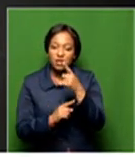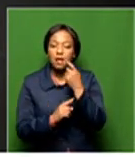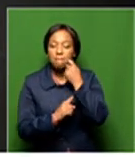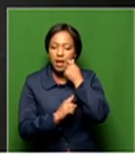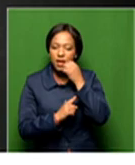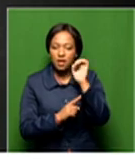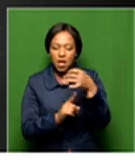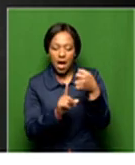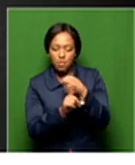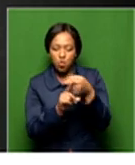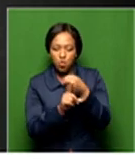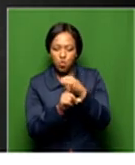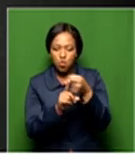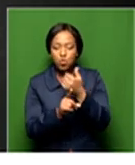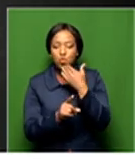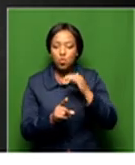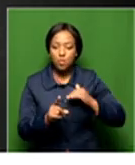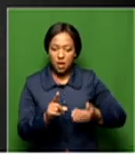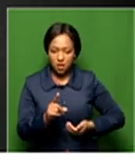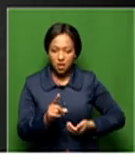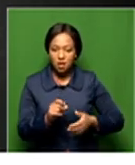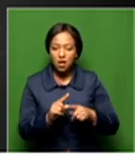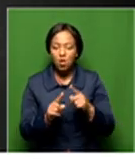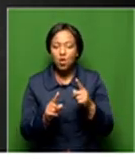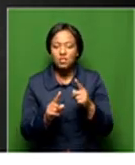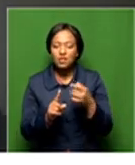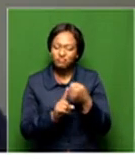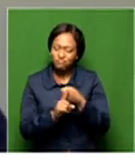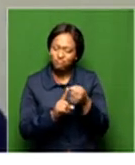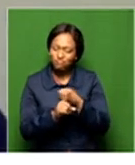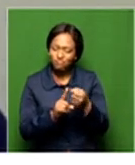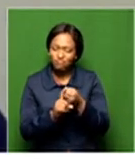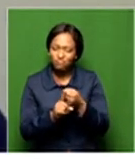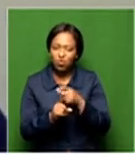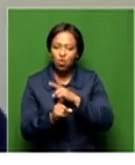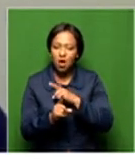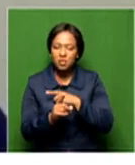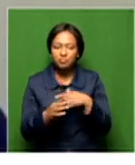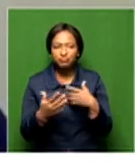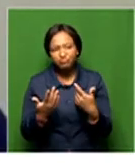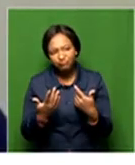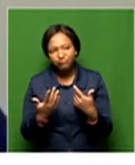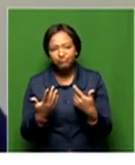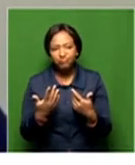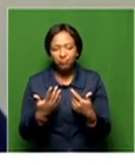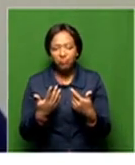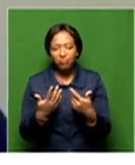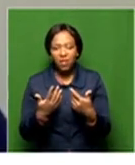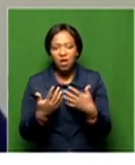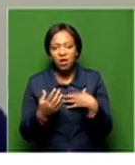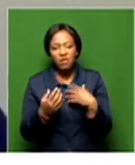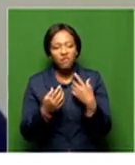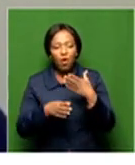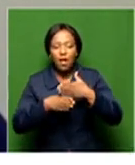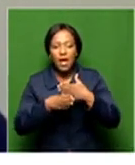abusive to women, and they're taking advantage of them as their sources of labor. Like